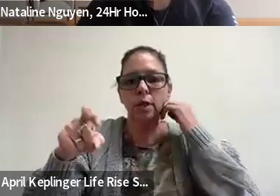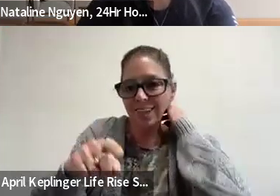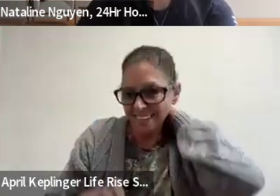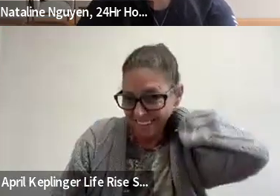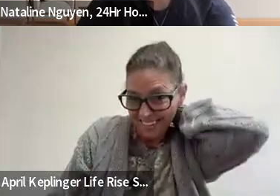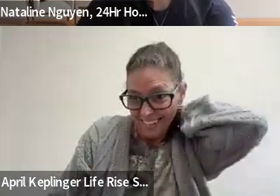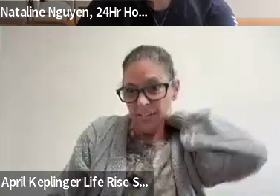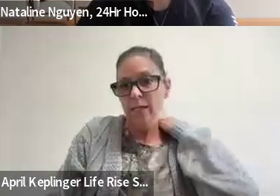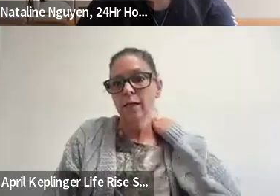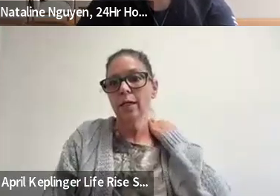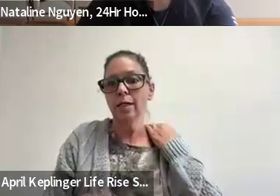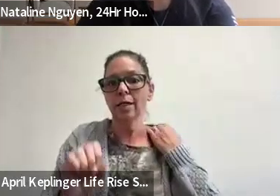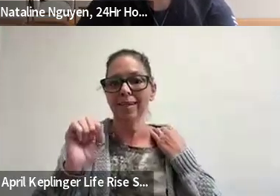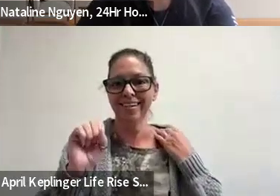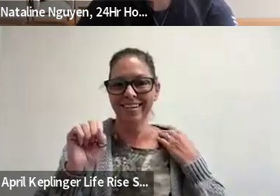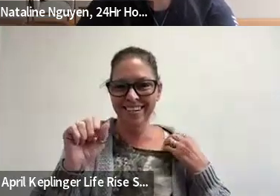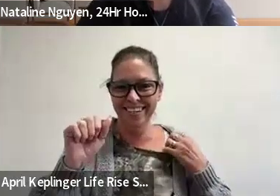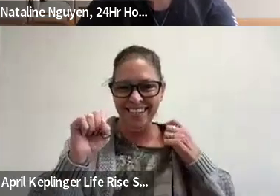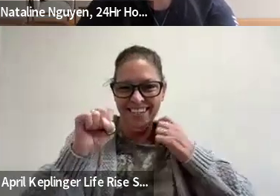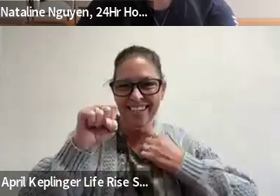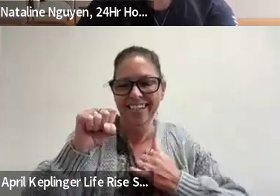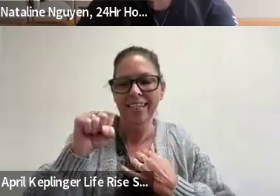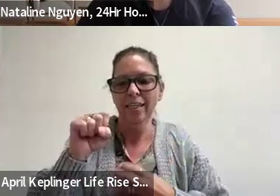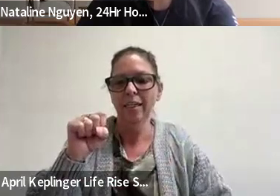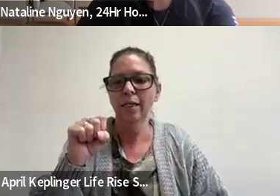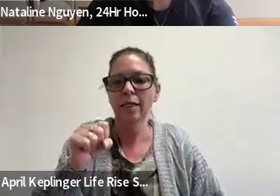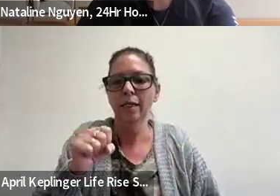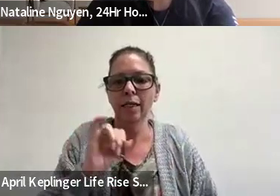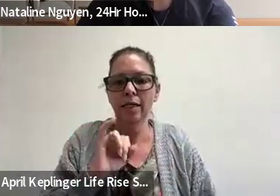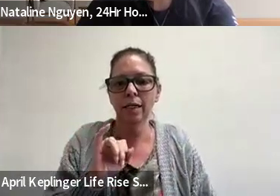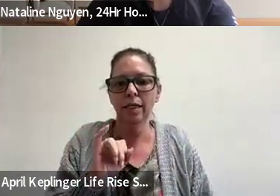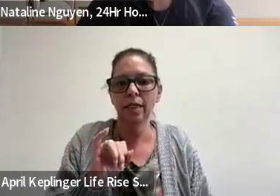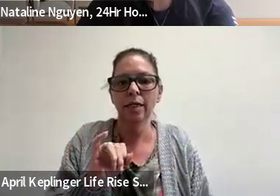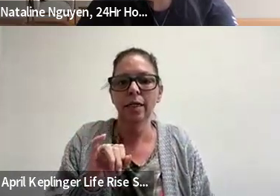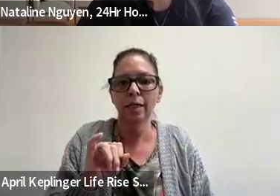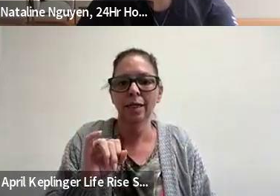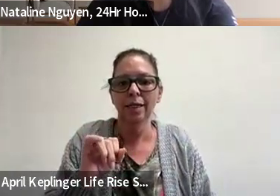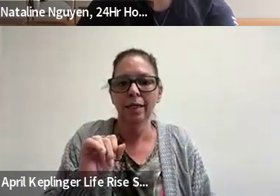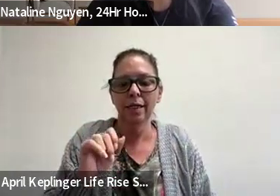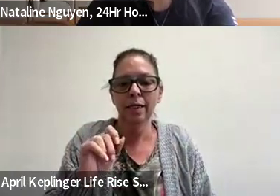Okay, cool. If you have any other questions, Michael always puts his information in the chat too.